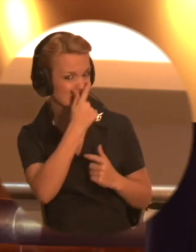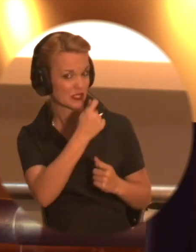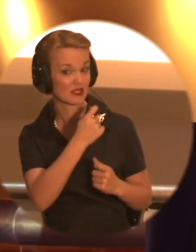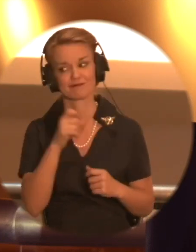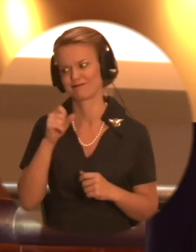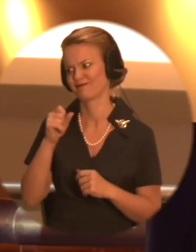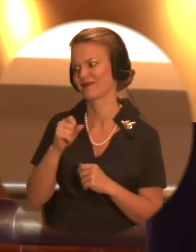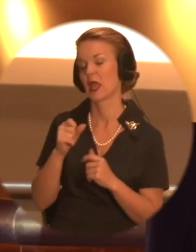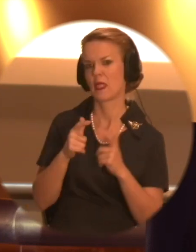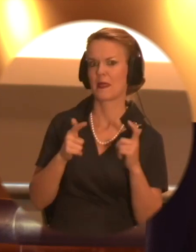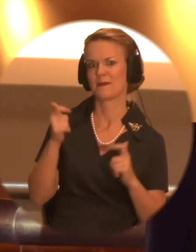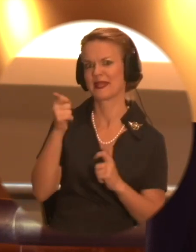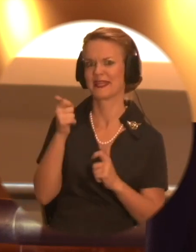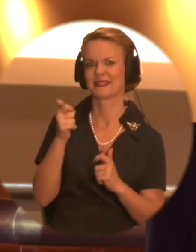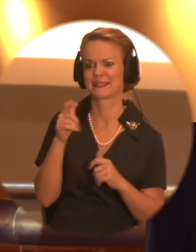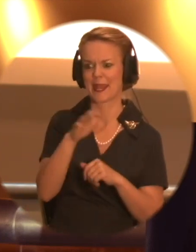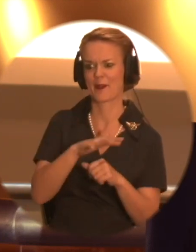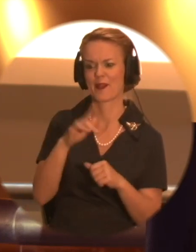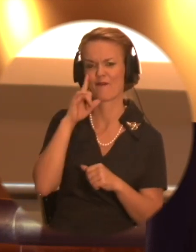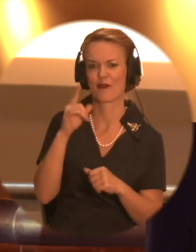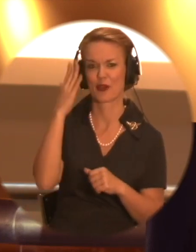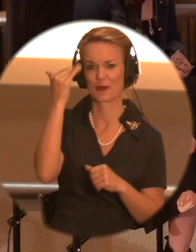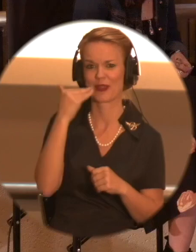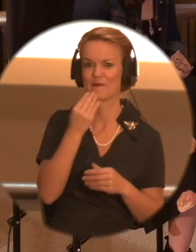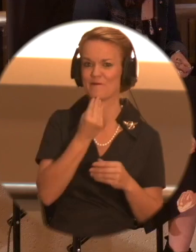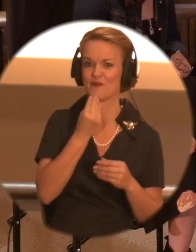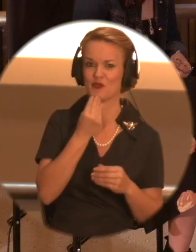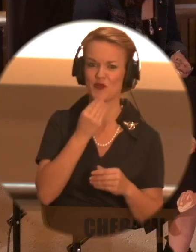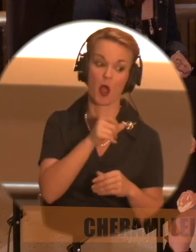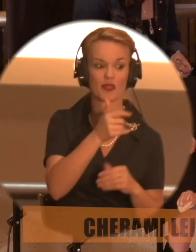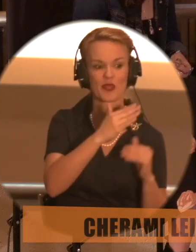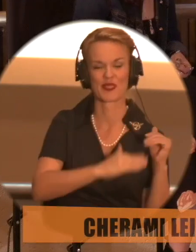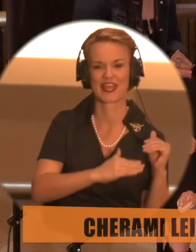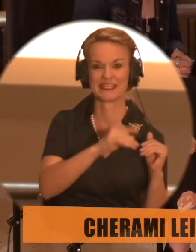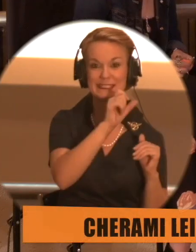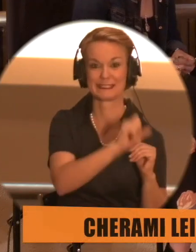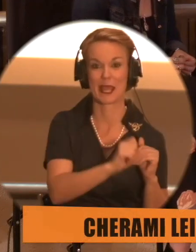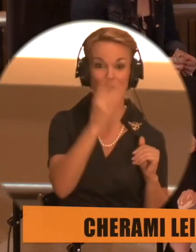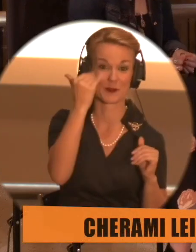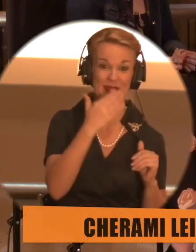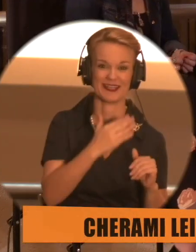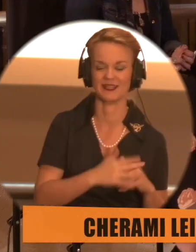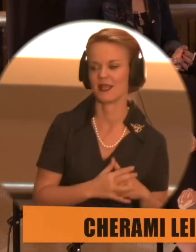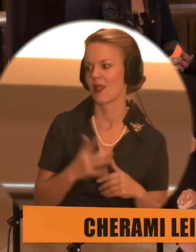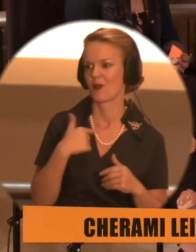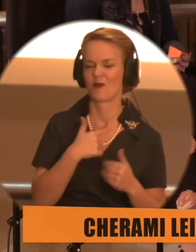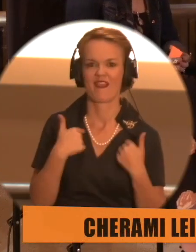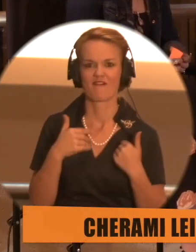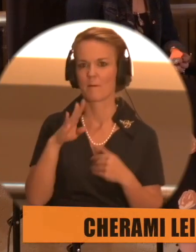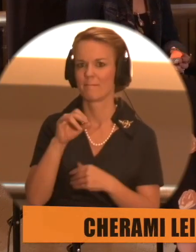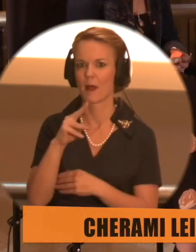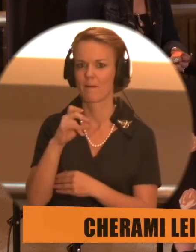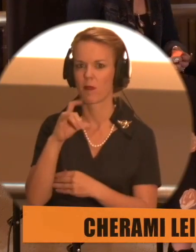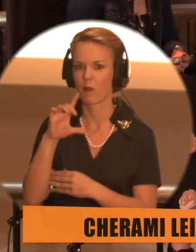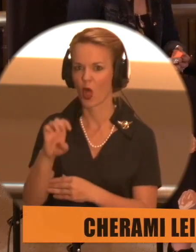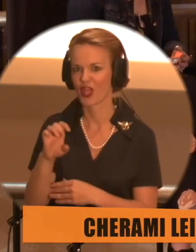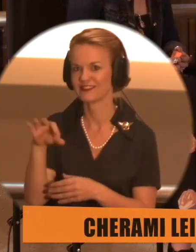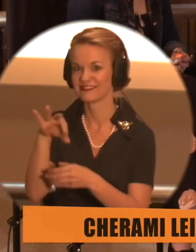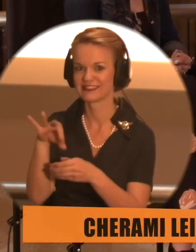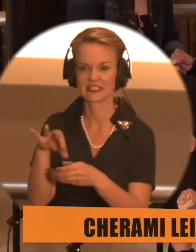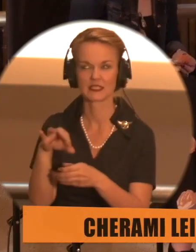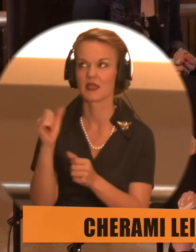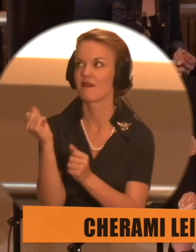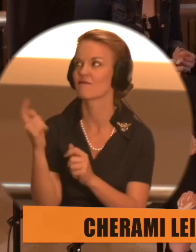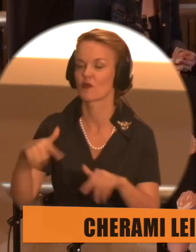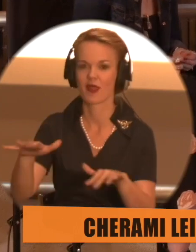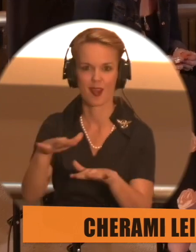Korea is in my neighborhood. That's amazing. It's amazing. Bubble tea as far as the eye can see. Oh yeah, I need to do that. And that's where we're at then. I need to do that. So for we'll sure. talk about that after